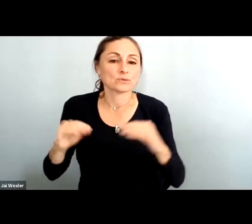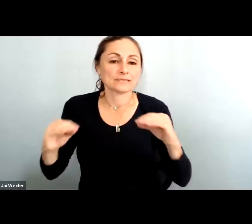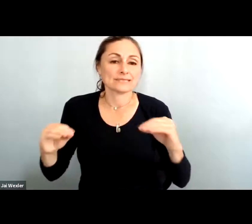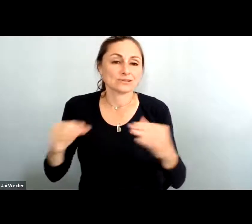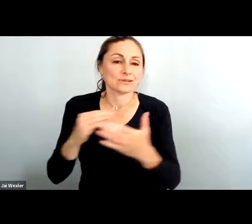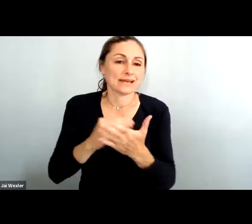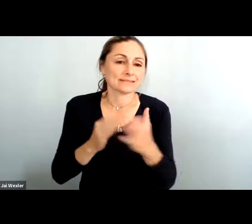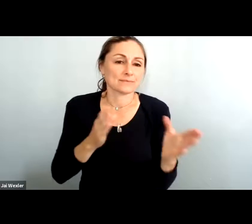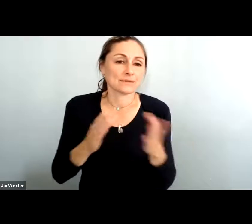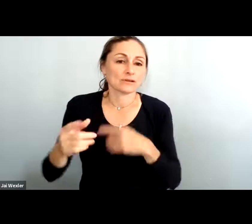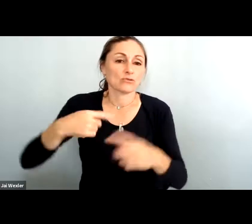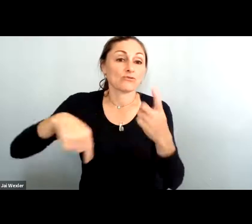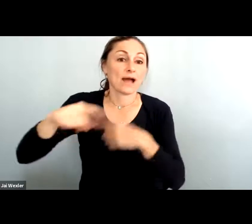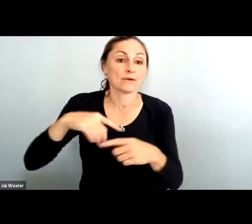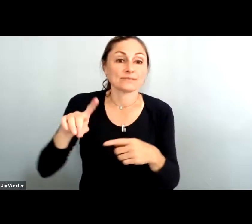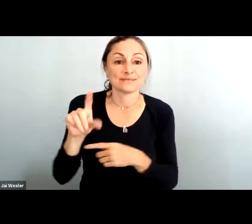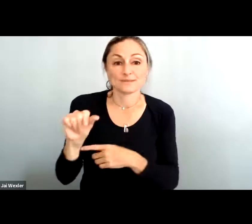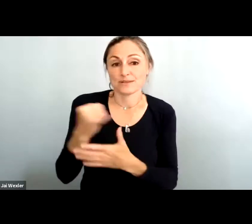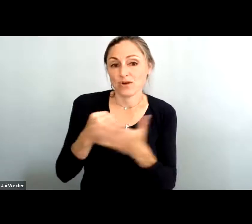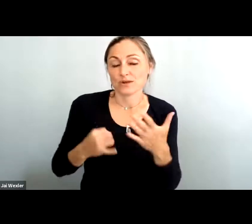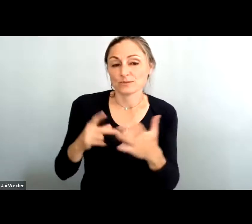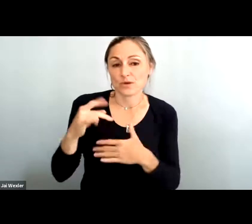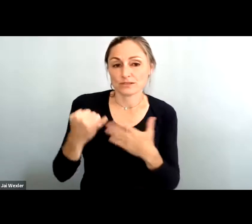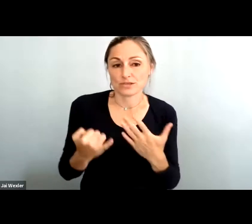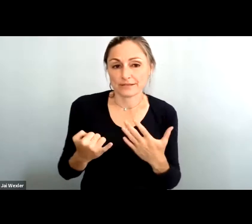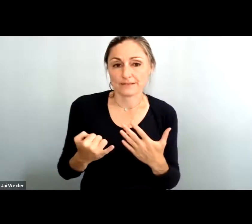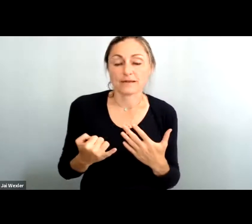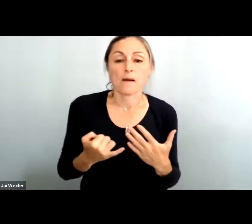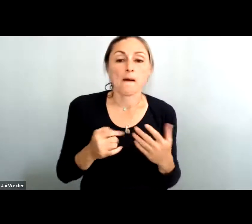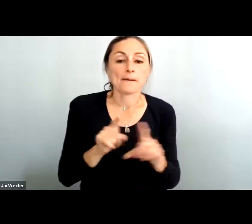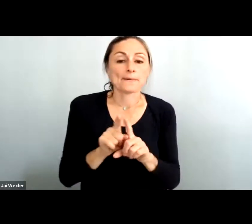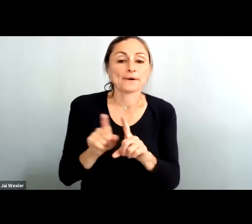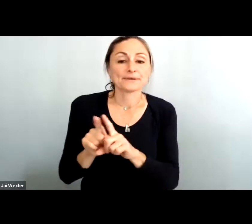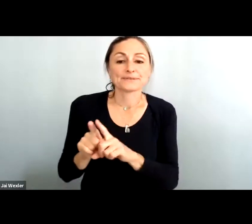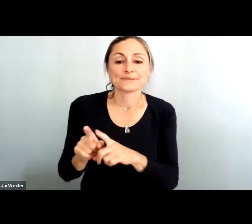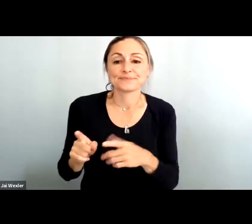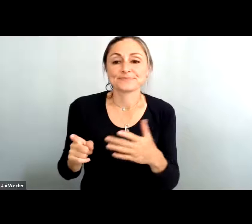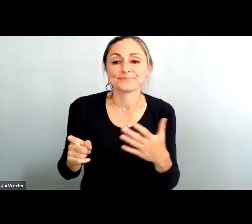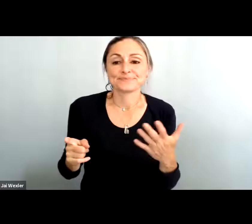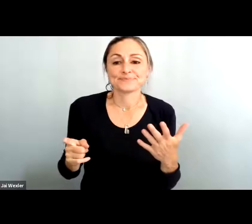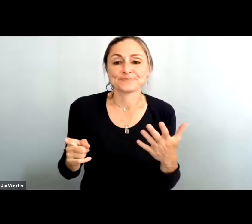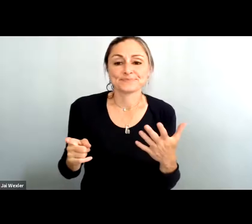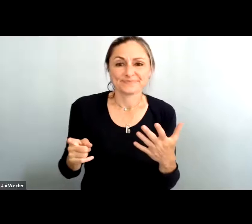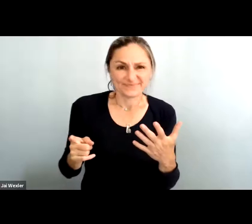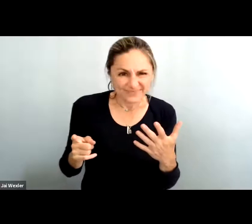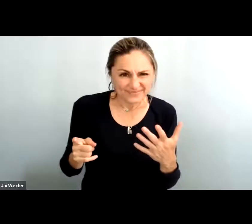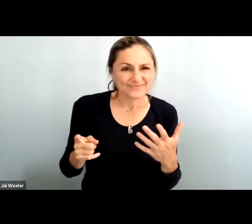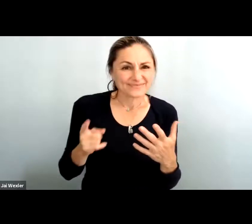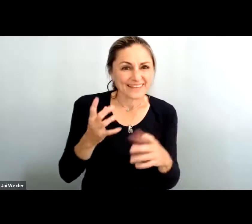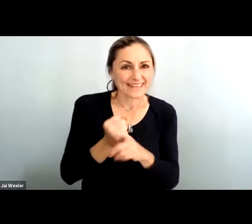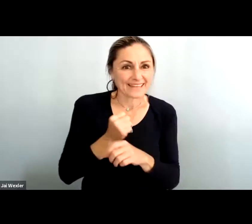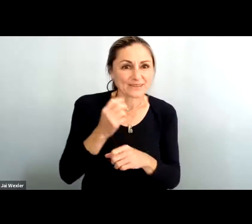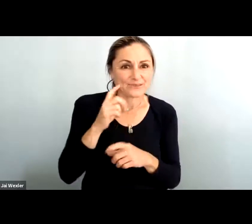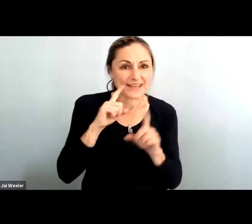plans around the disability arts project, to also get the reactions from the kids.